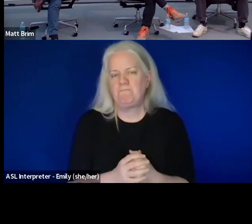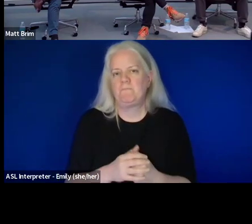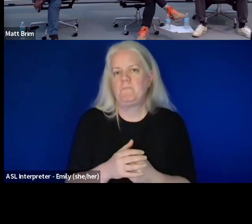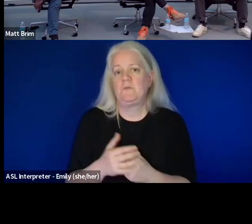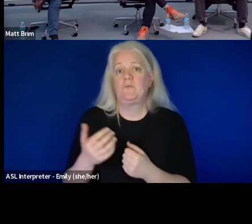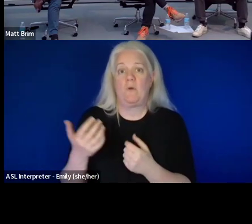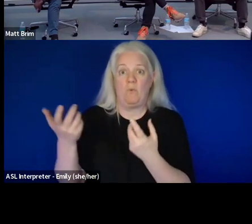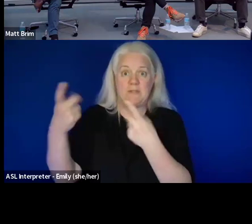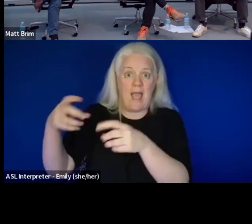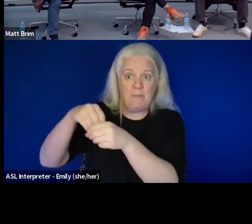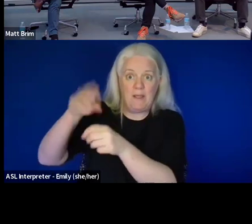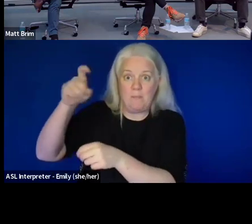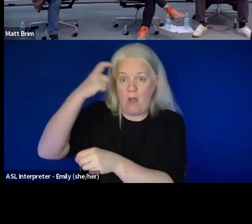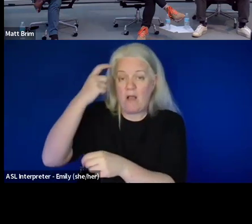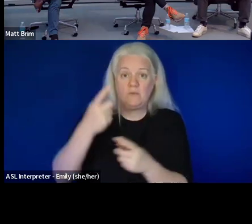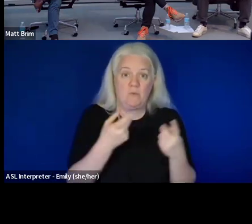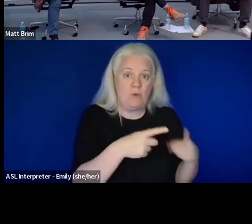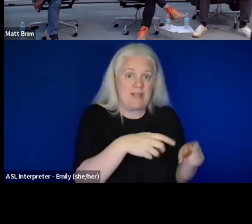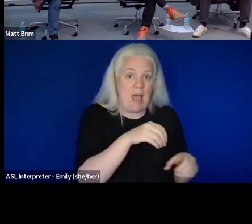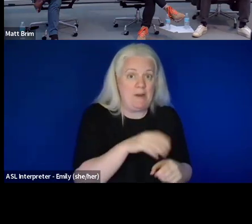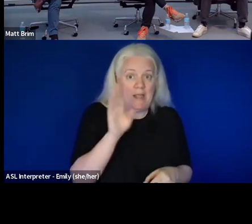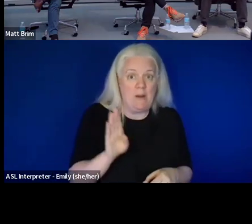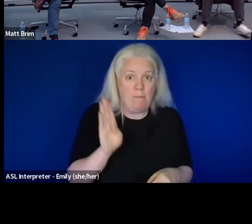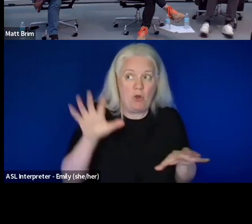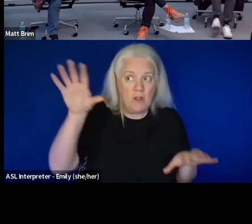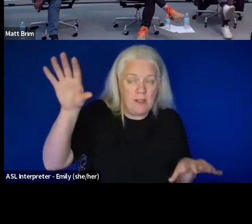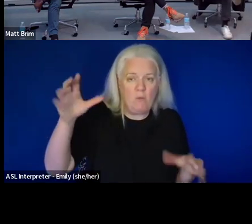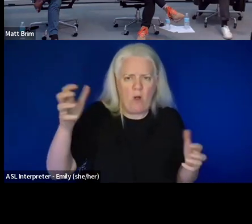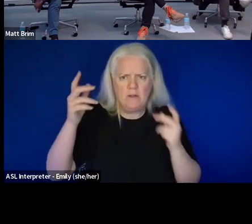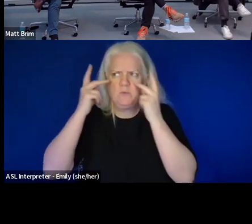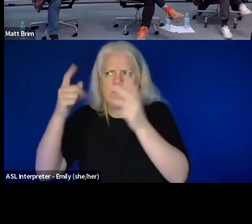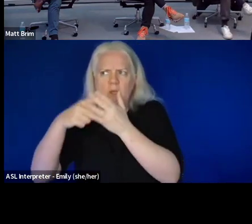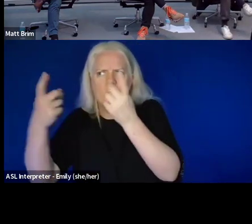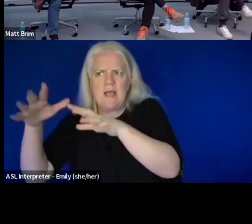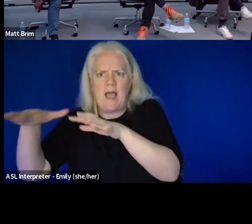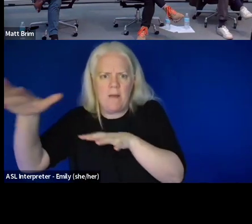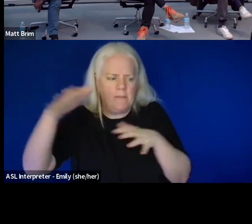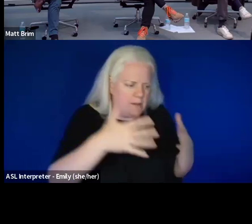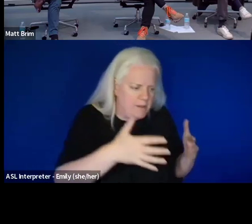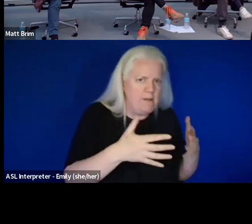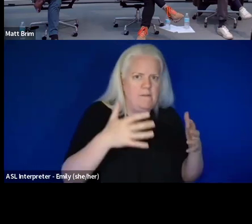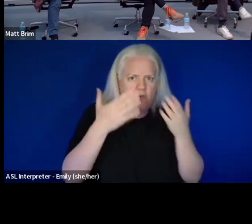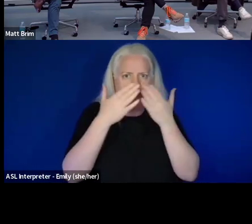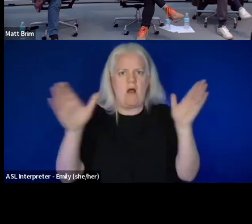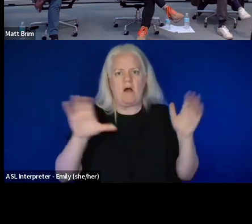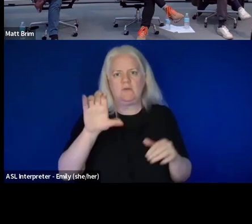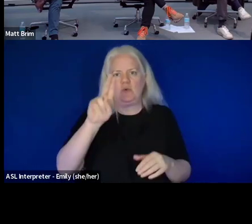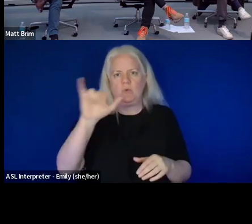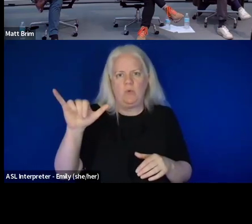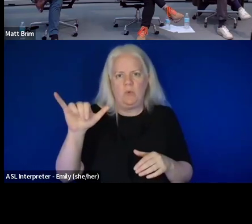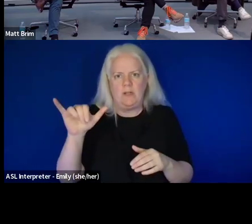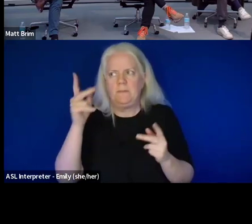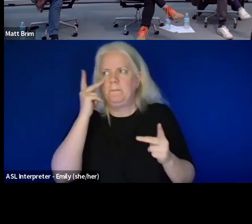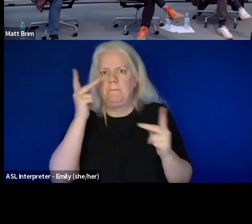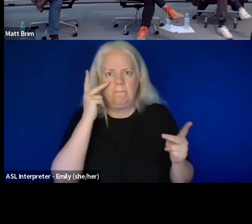Brooklyn. We wanted to kind of like get a picture of what's going on across CUNY, and then see if we can